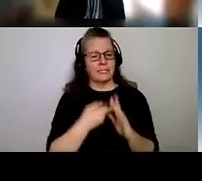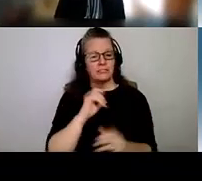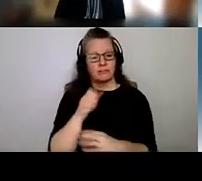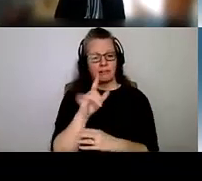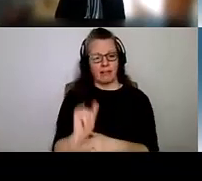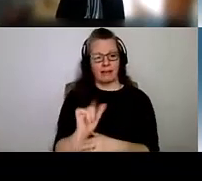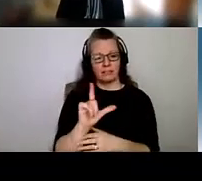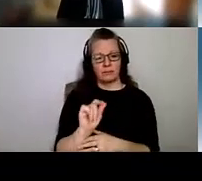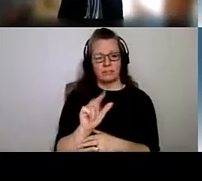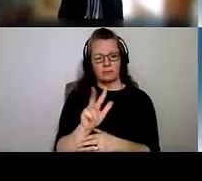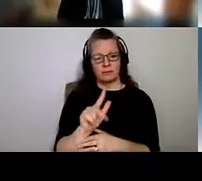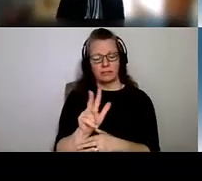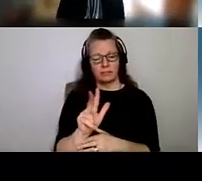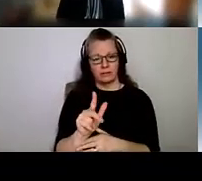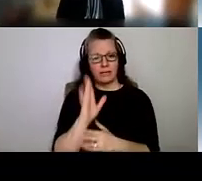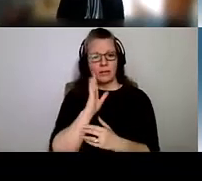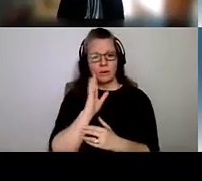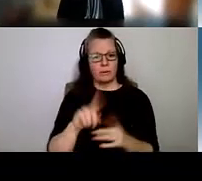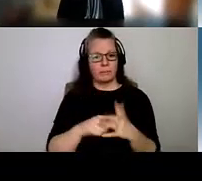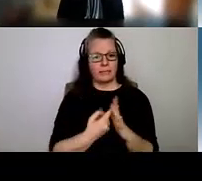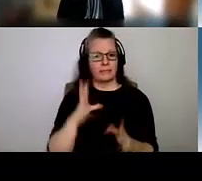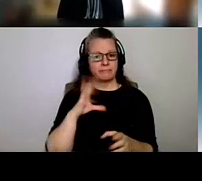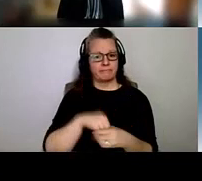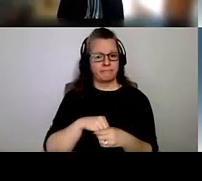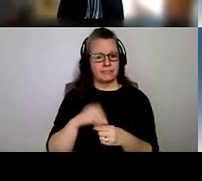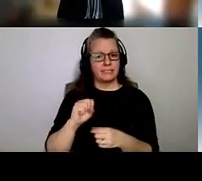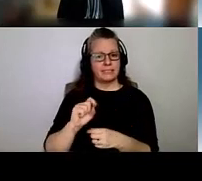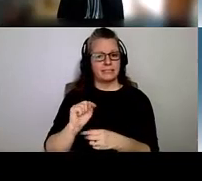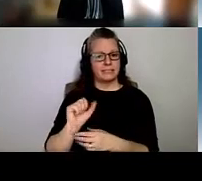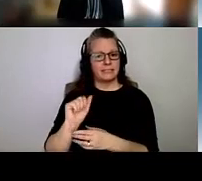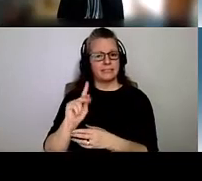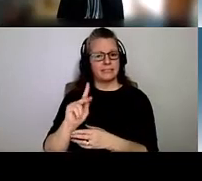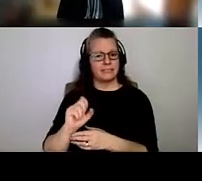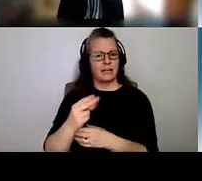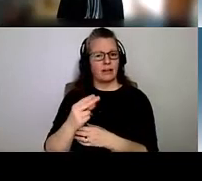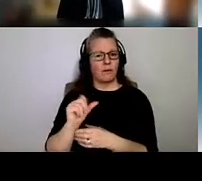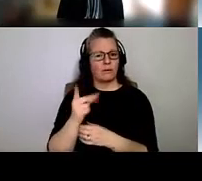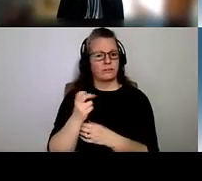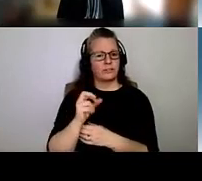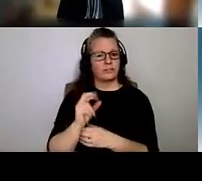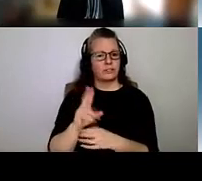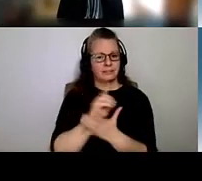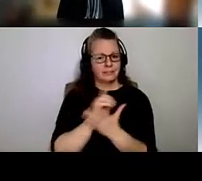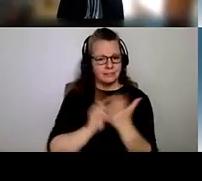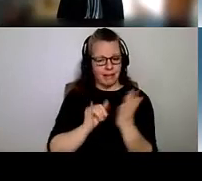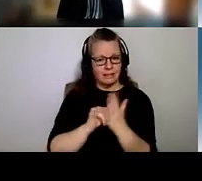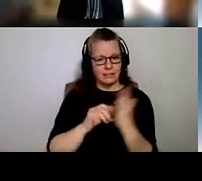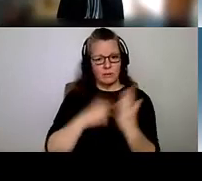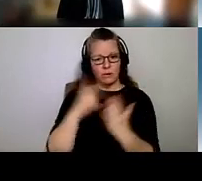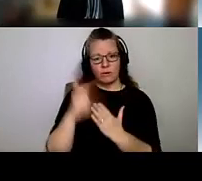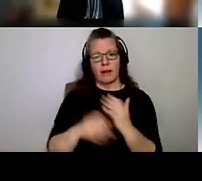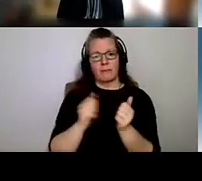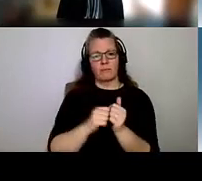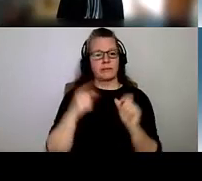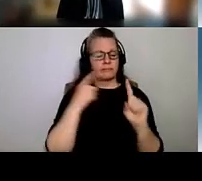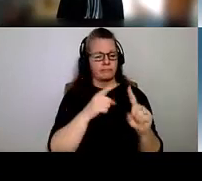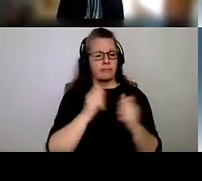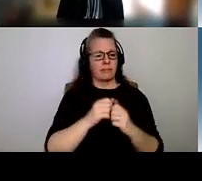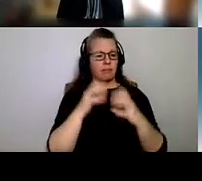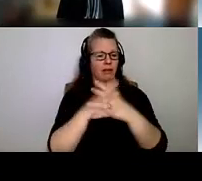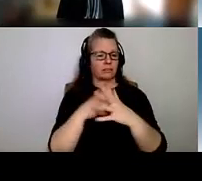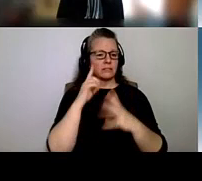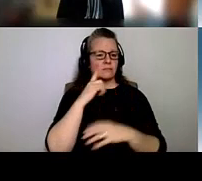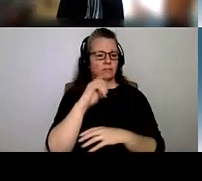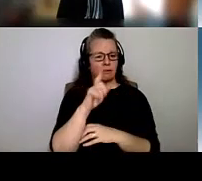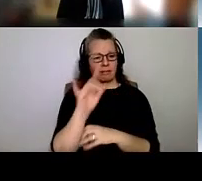2023, we will begin engaging stakeholders to help us design this program with a targeted launch of July of 24. So